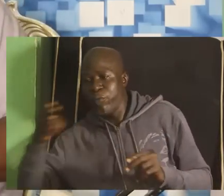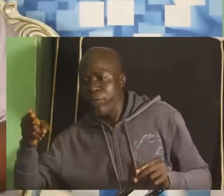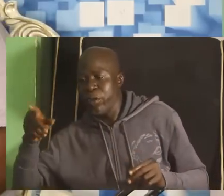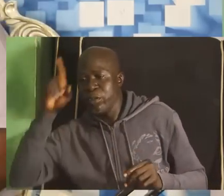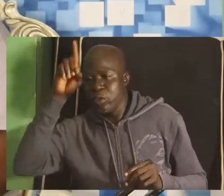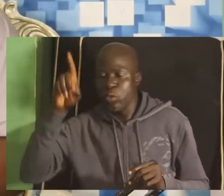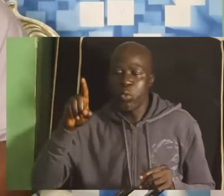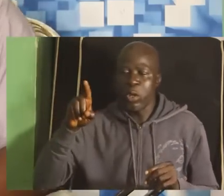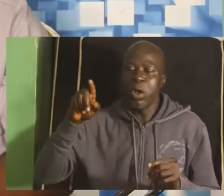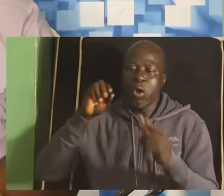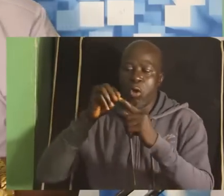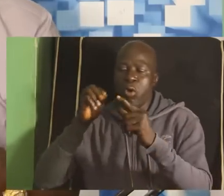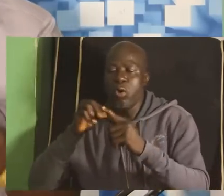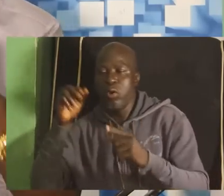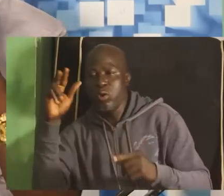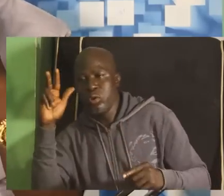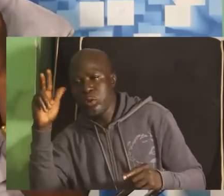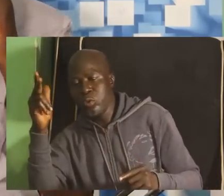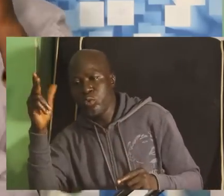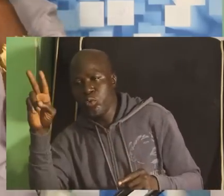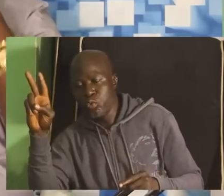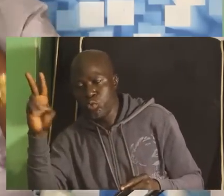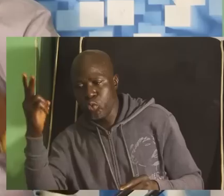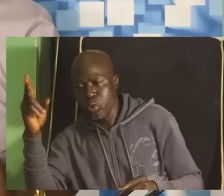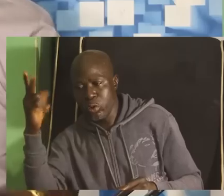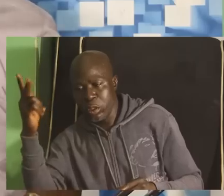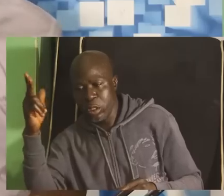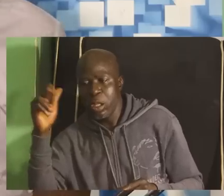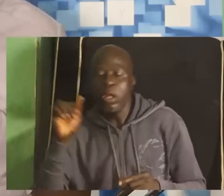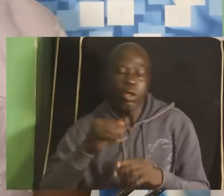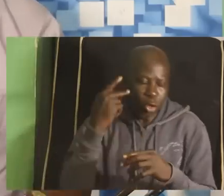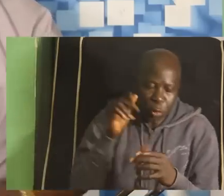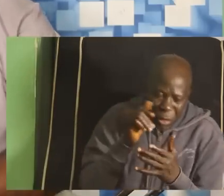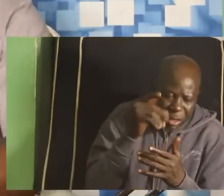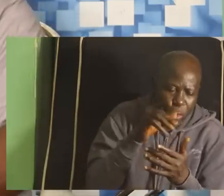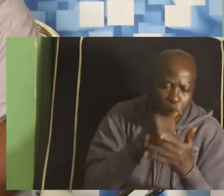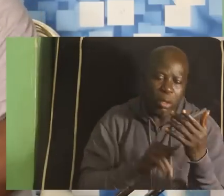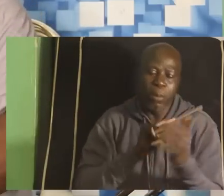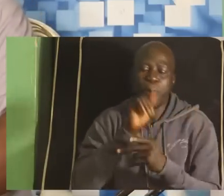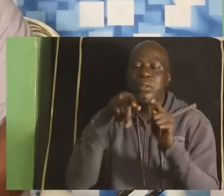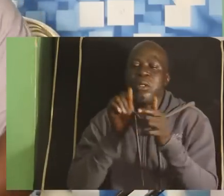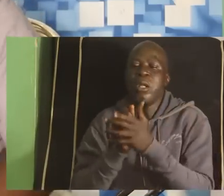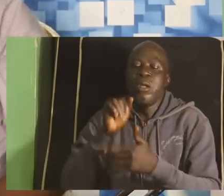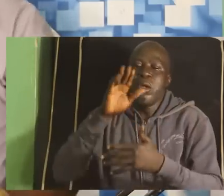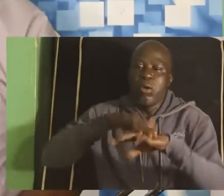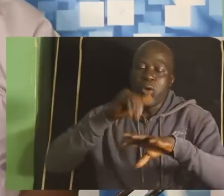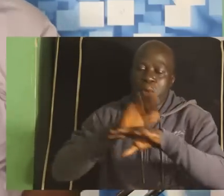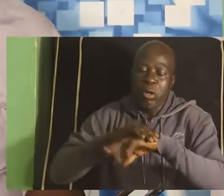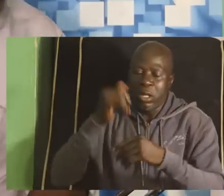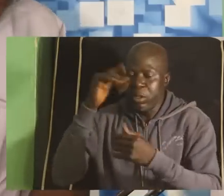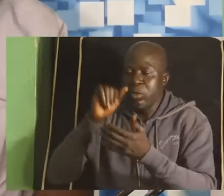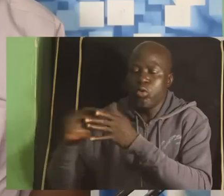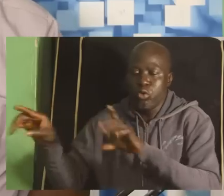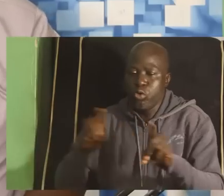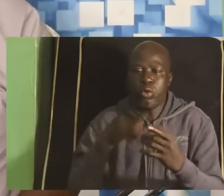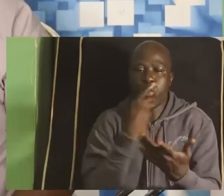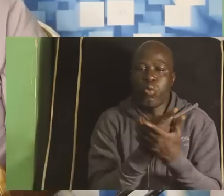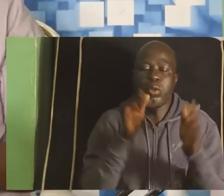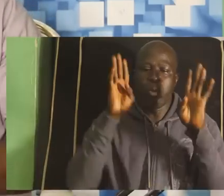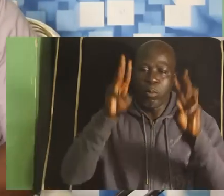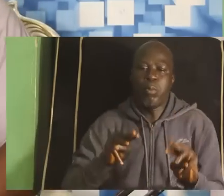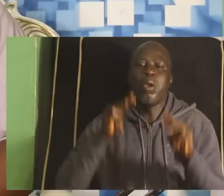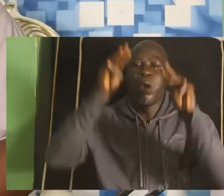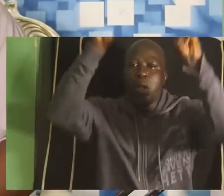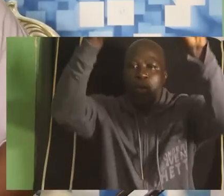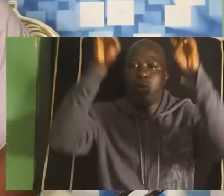chapter 61, verse 1. We quit from all to you. Hear what he said? He said, "The one that I have